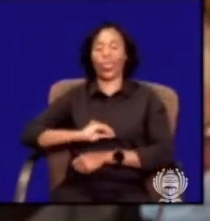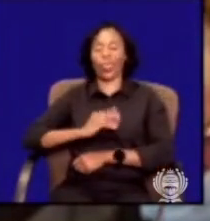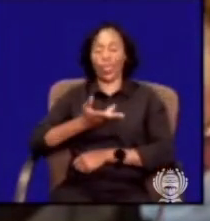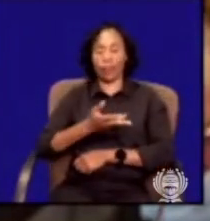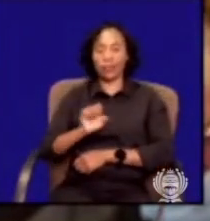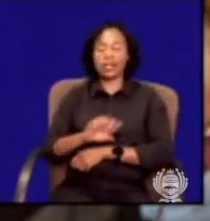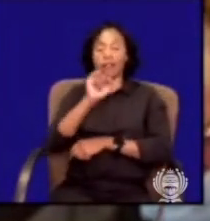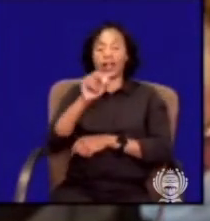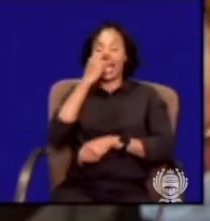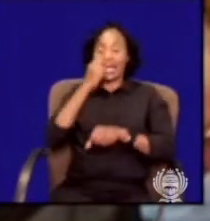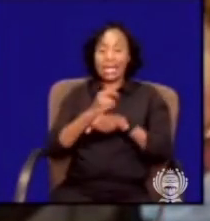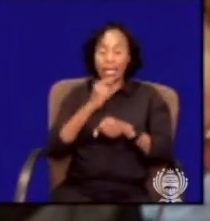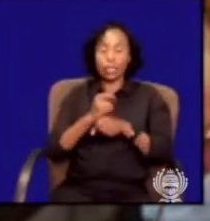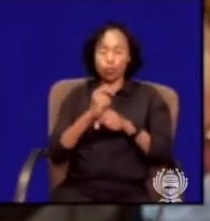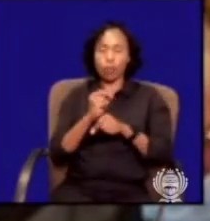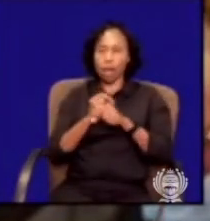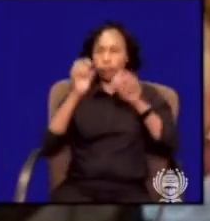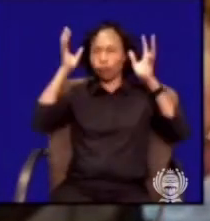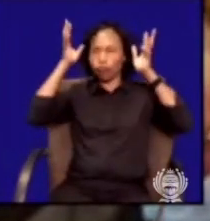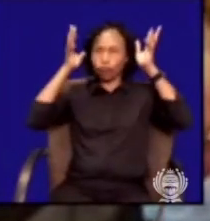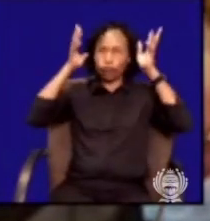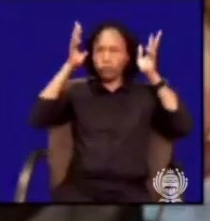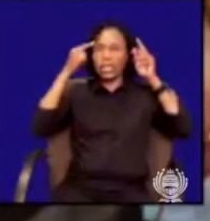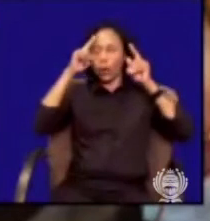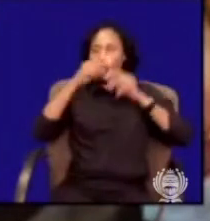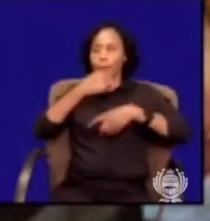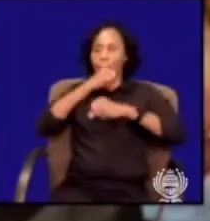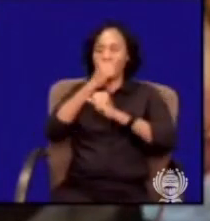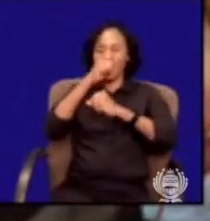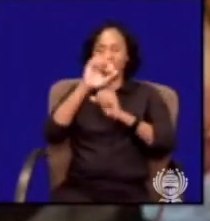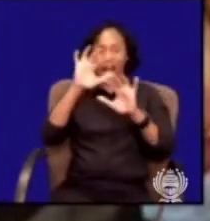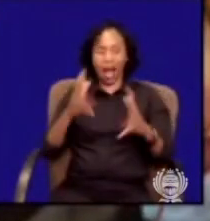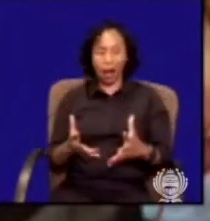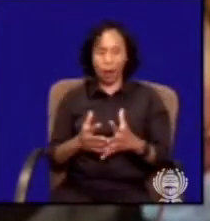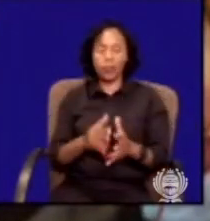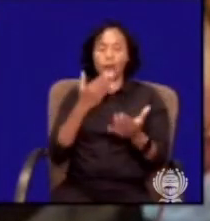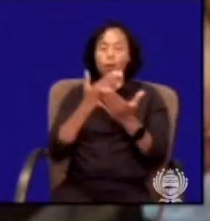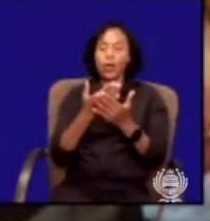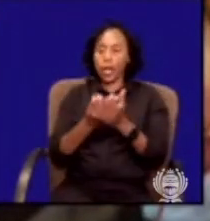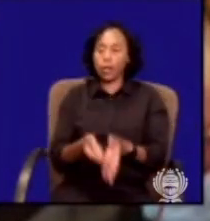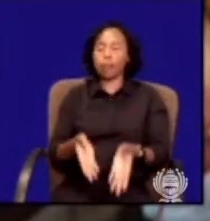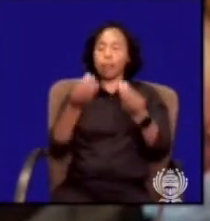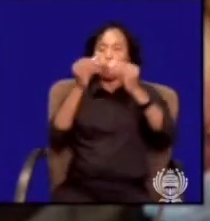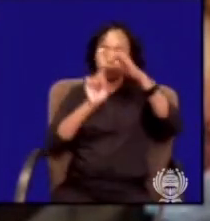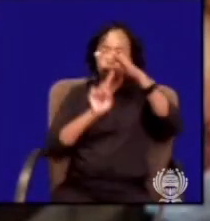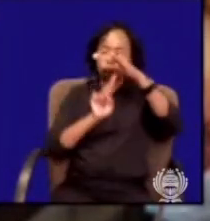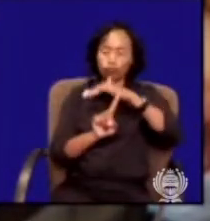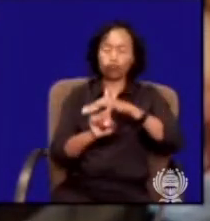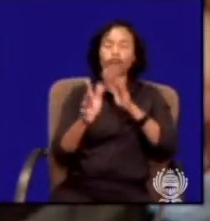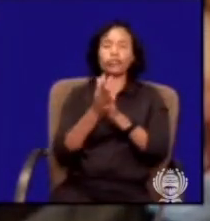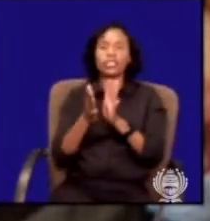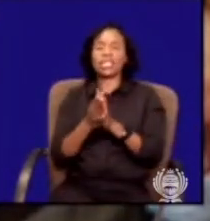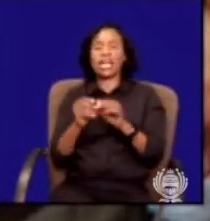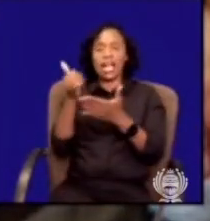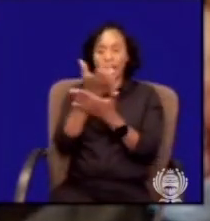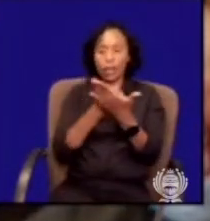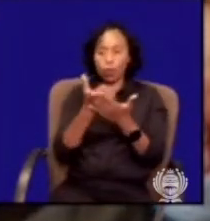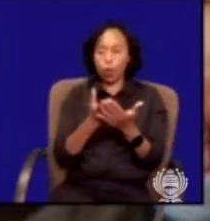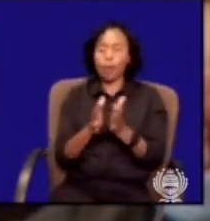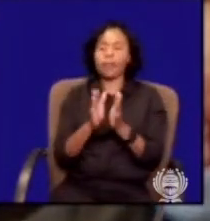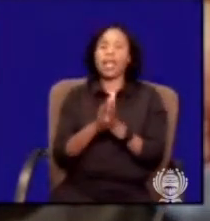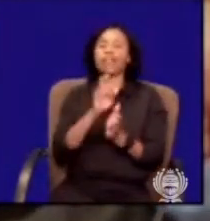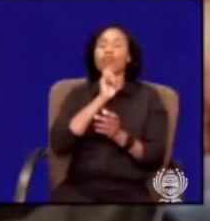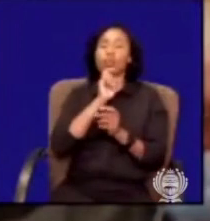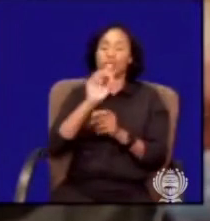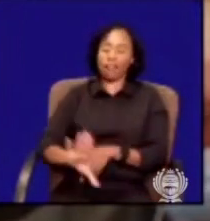cost competitive when it comes to manufacturing, so that we can be export-driven economy and take advantage of the African Continental